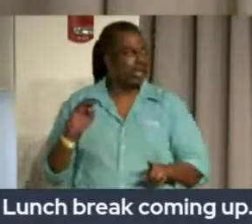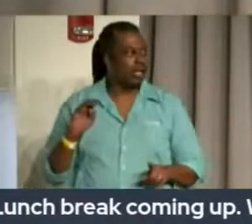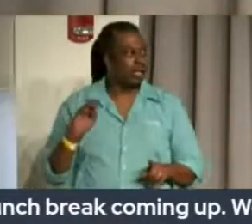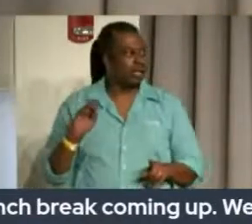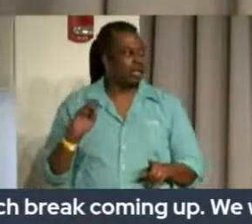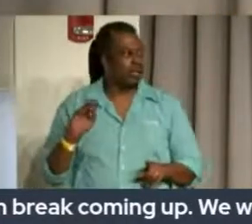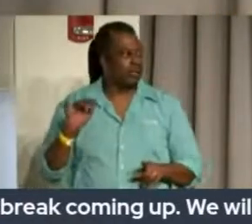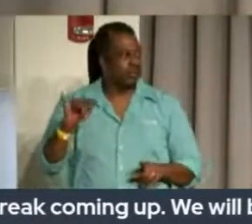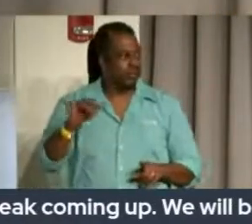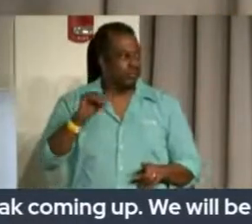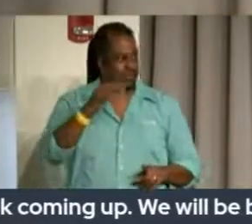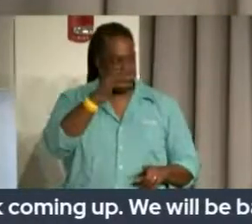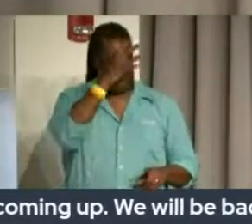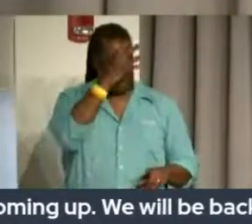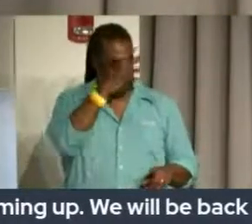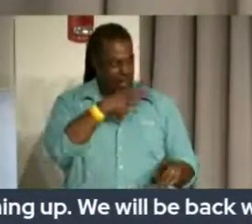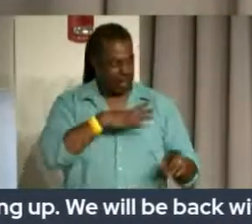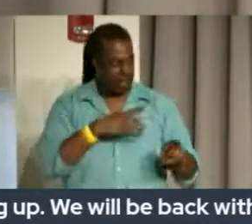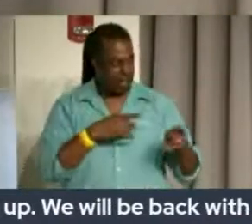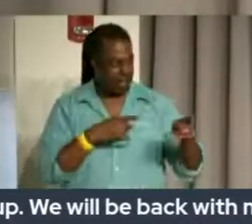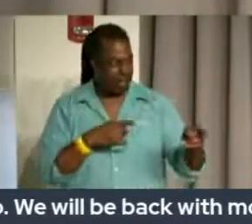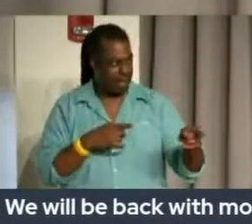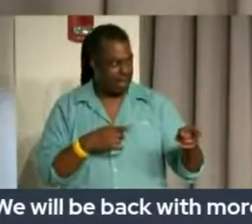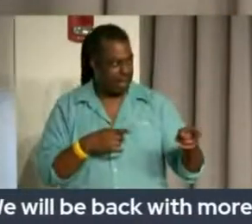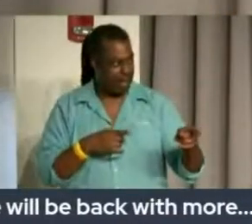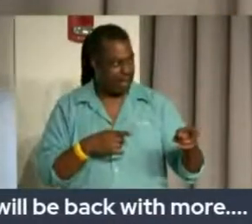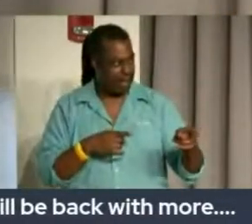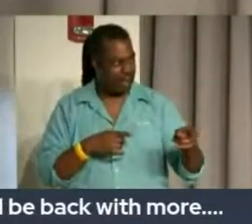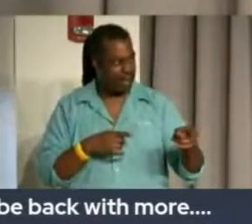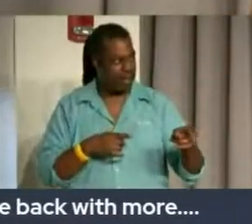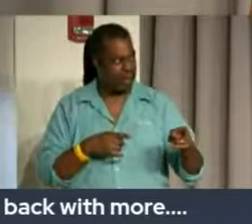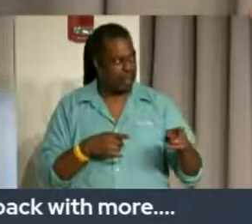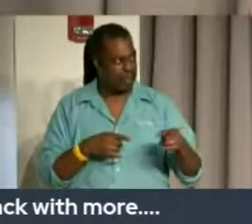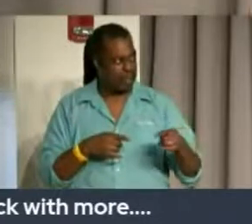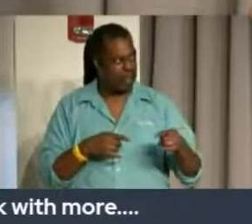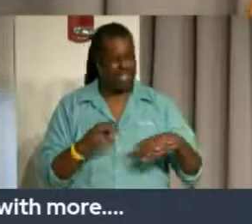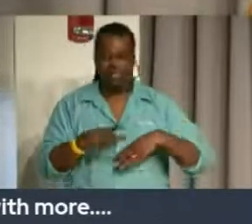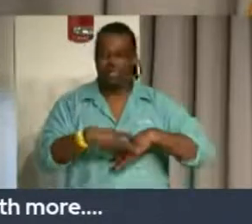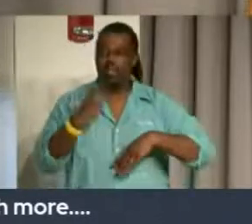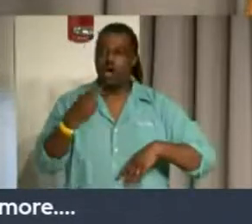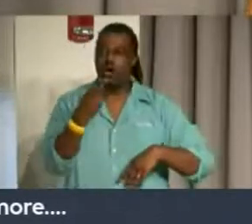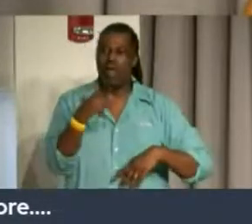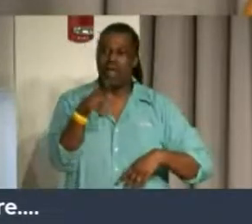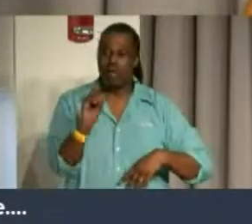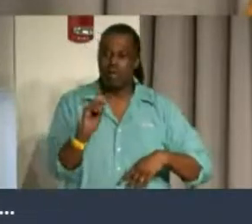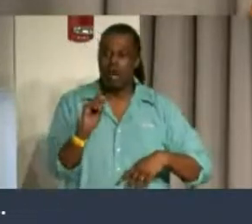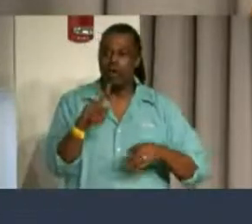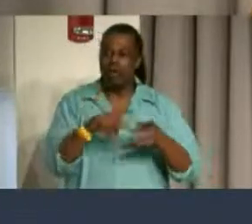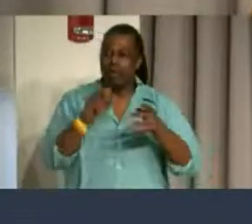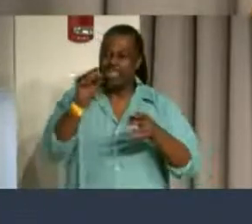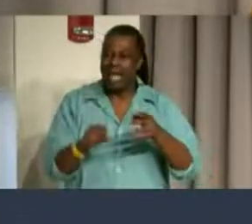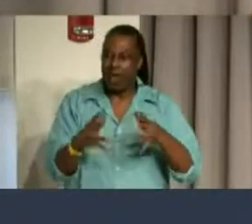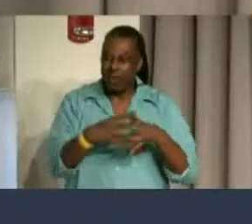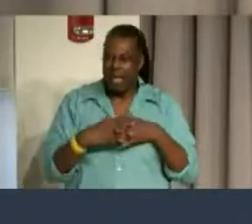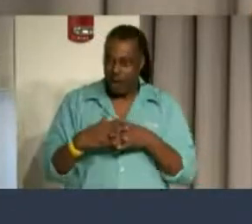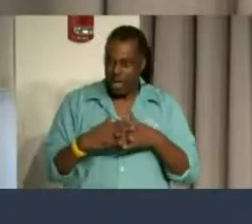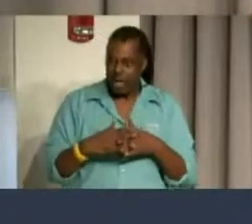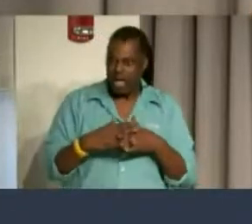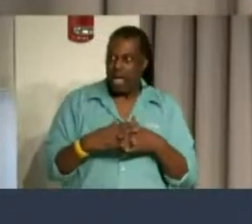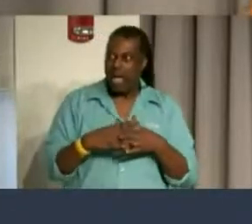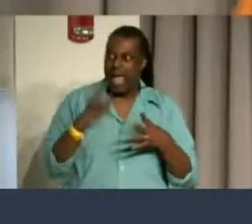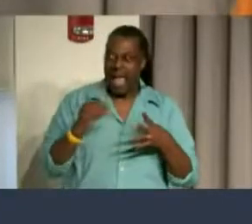that man who took hippopotamuses down to South America, now they're saying that they have human rights, you